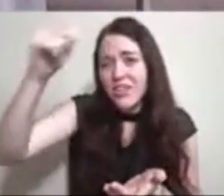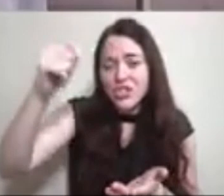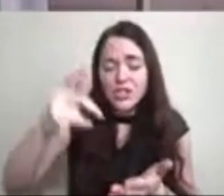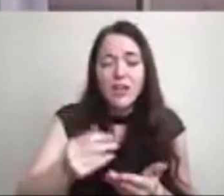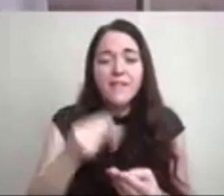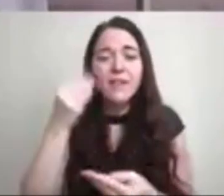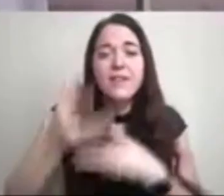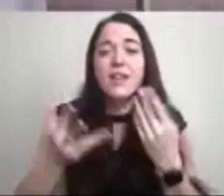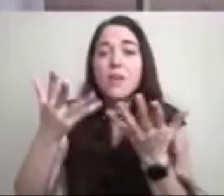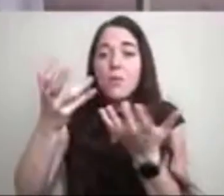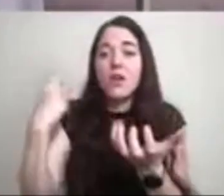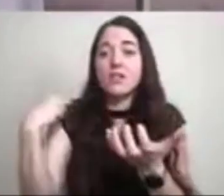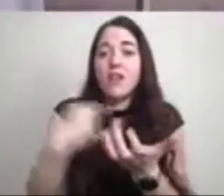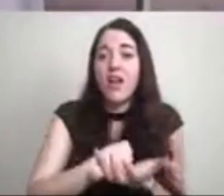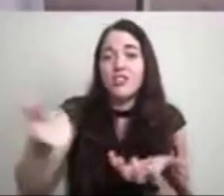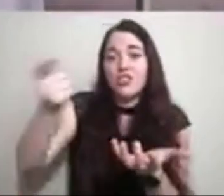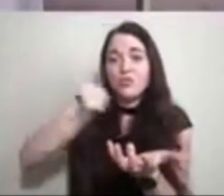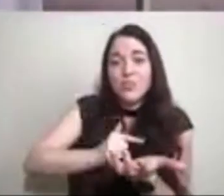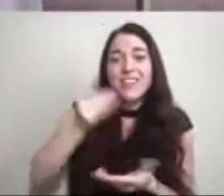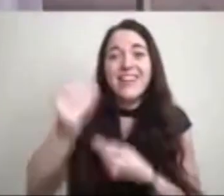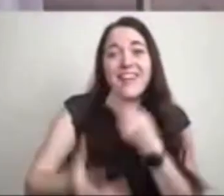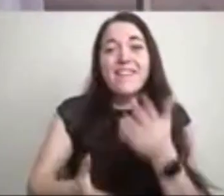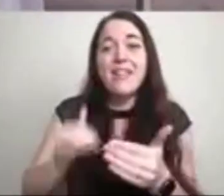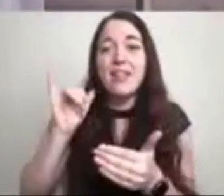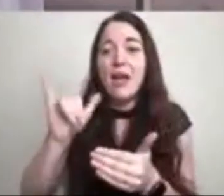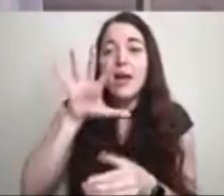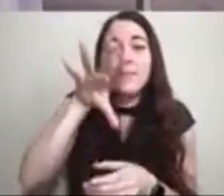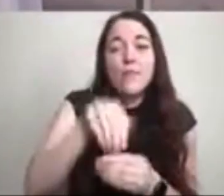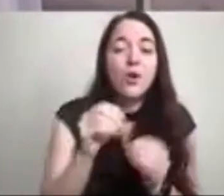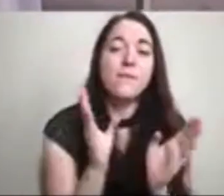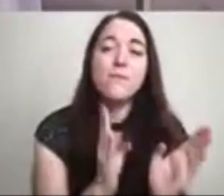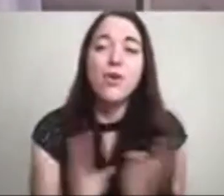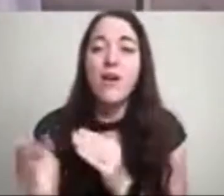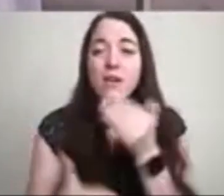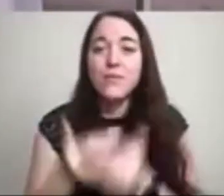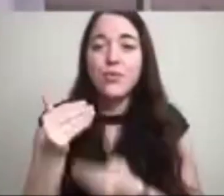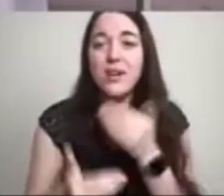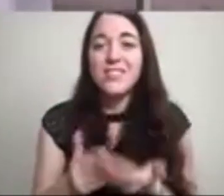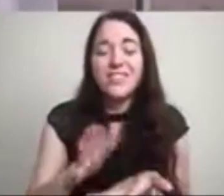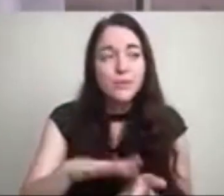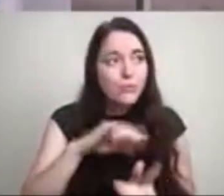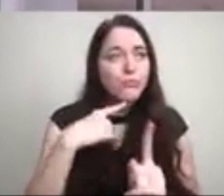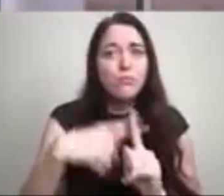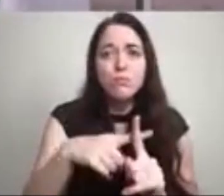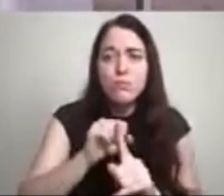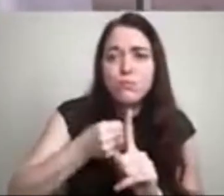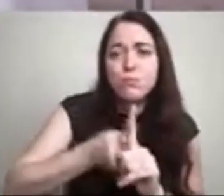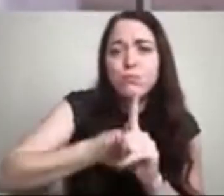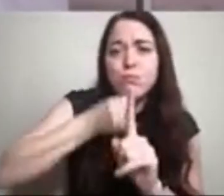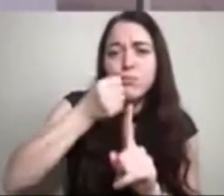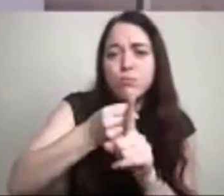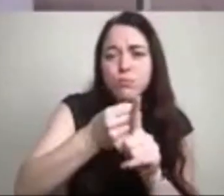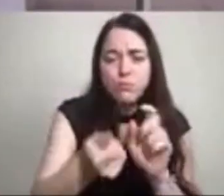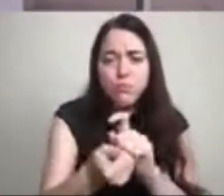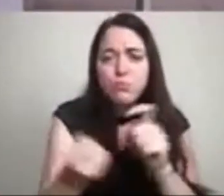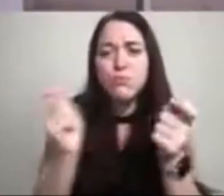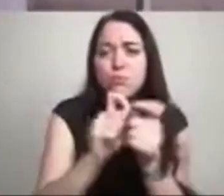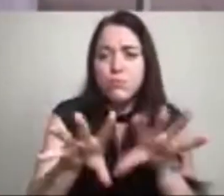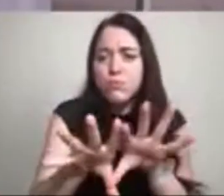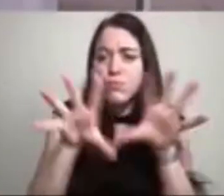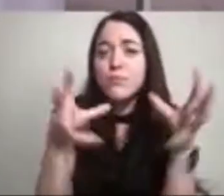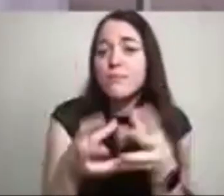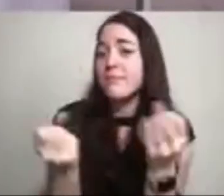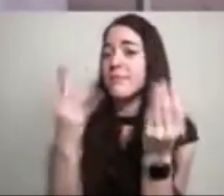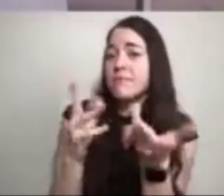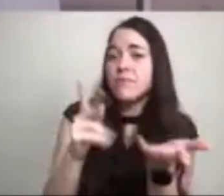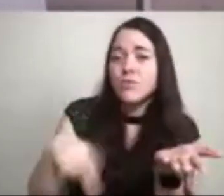us to participate in giving and making a positive difference in the world. There are many different ways that you're able to give.